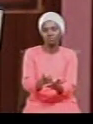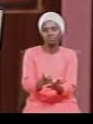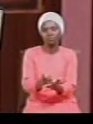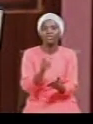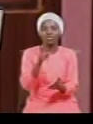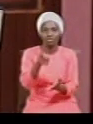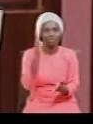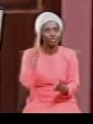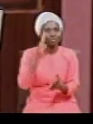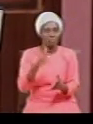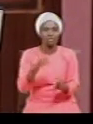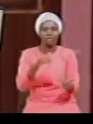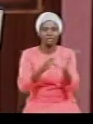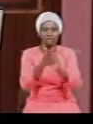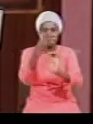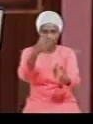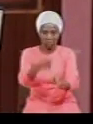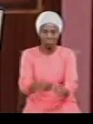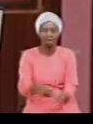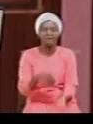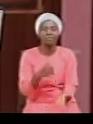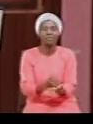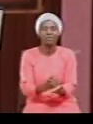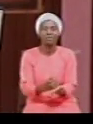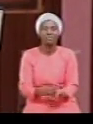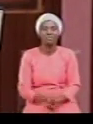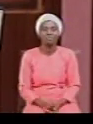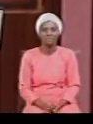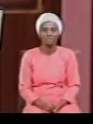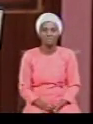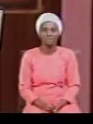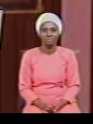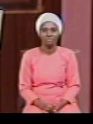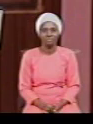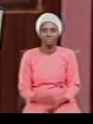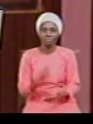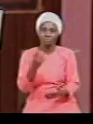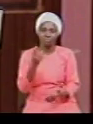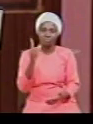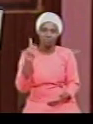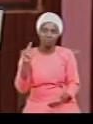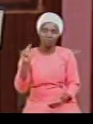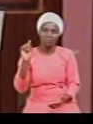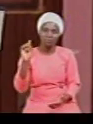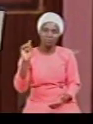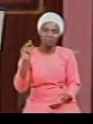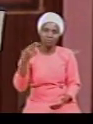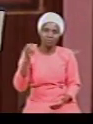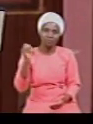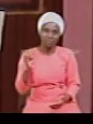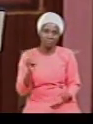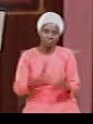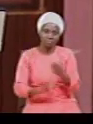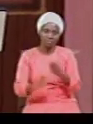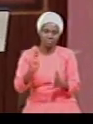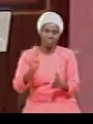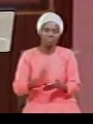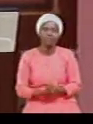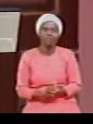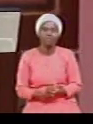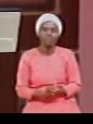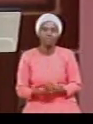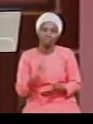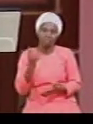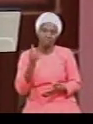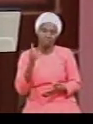You will, in Jesus' name. 1 Thessalonians chapter 4. In